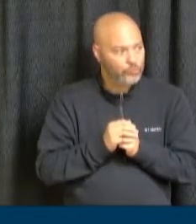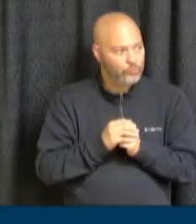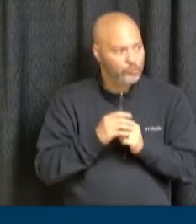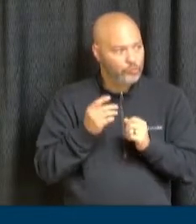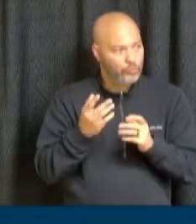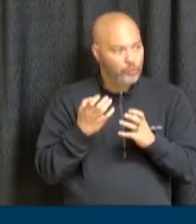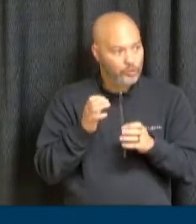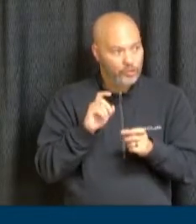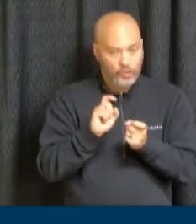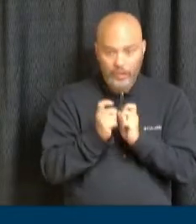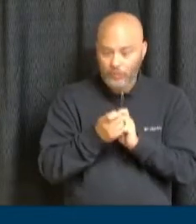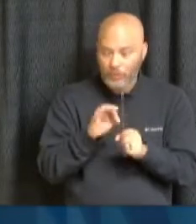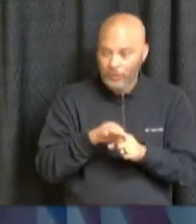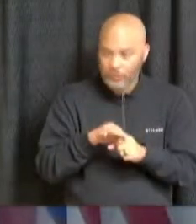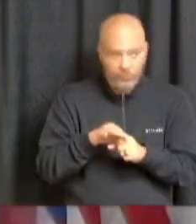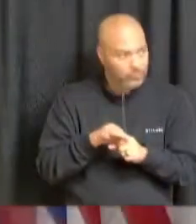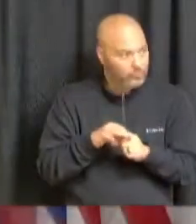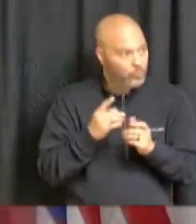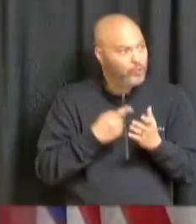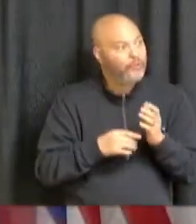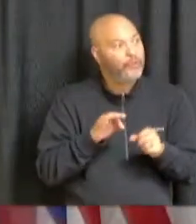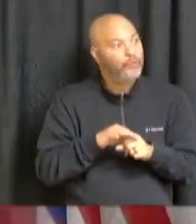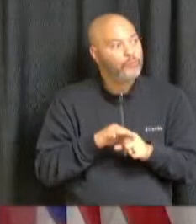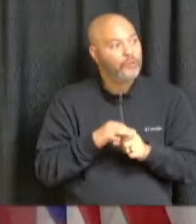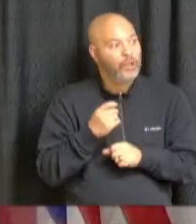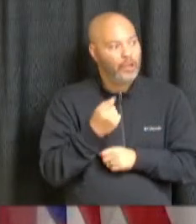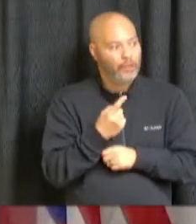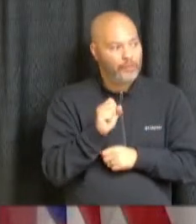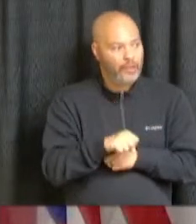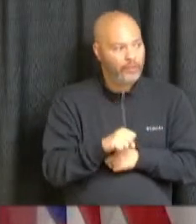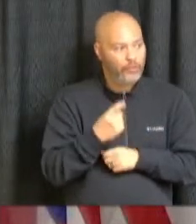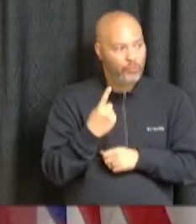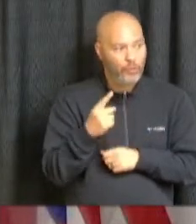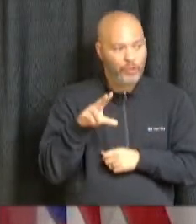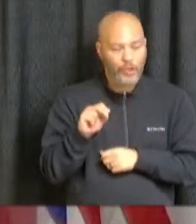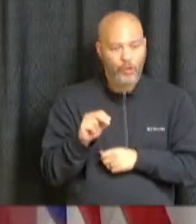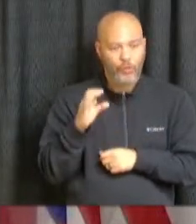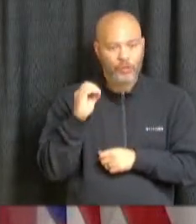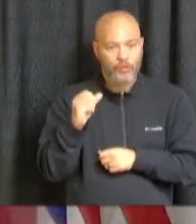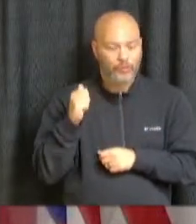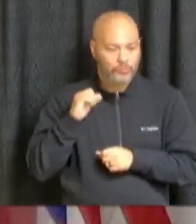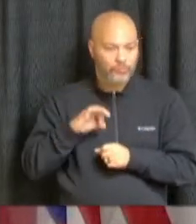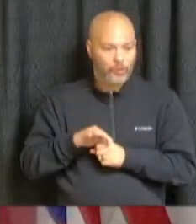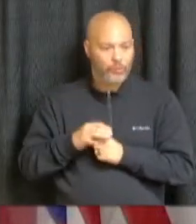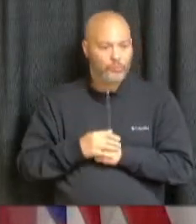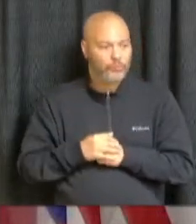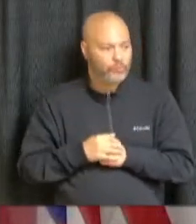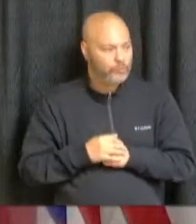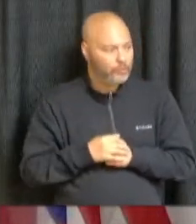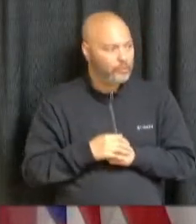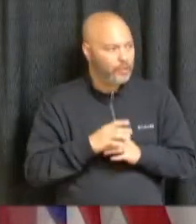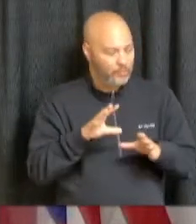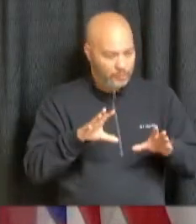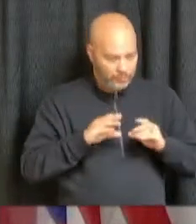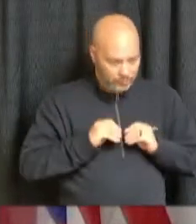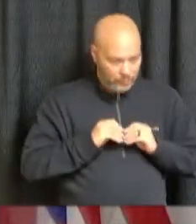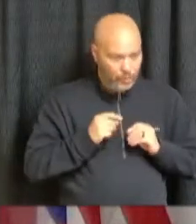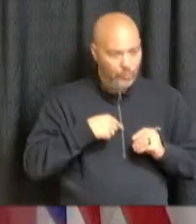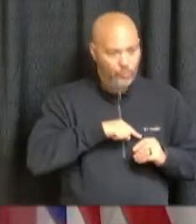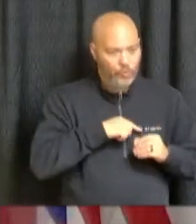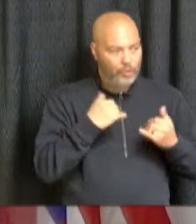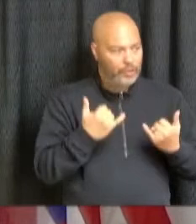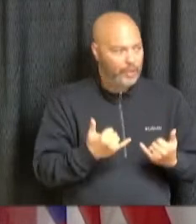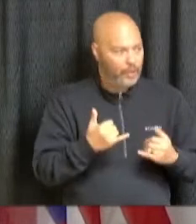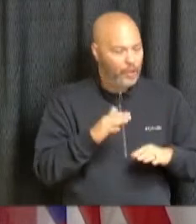Every member voted. Any member wish to change their vote? Madam Clerk, take the vote. 11 yes, 1 no, 0 abstain. The amendment is adopted. We are